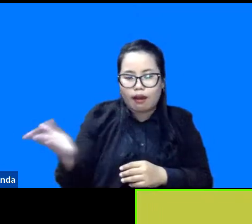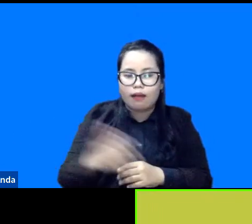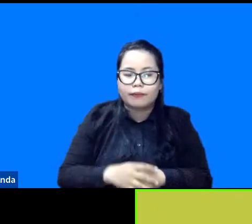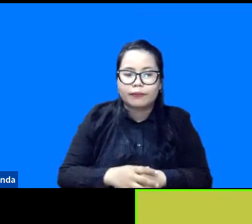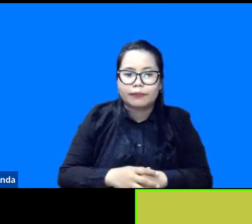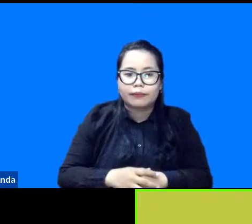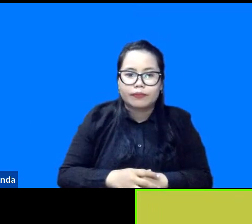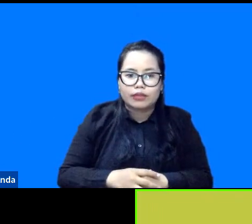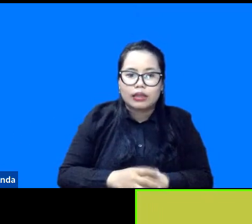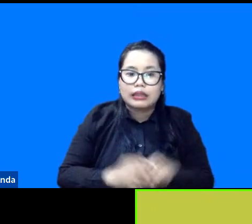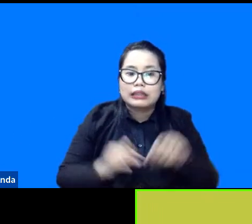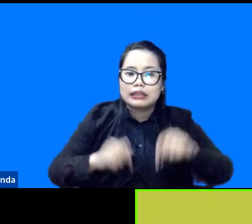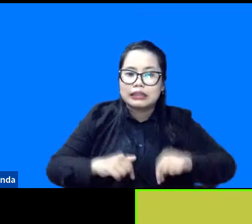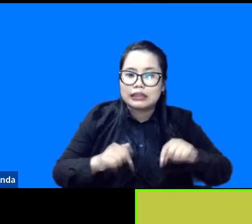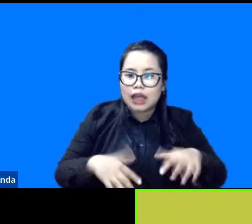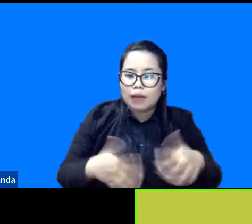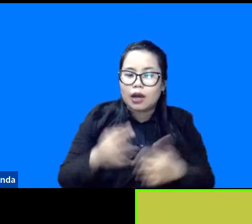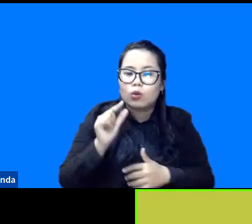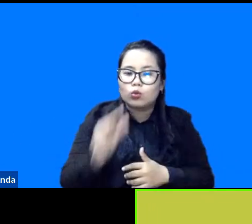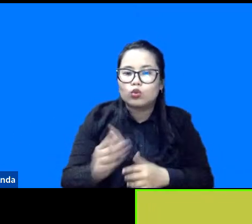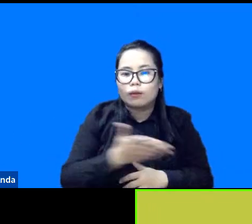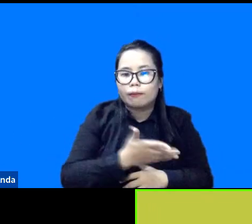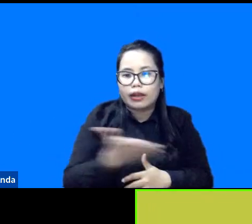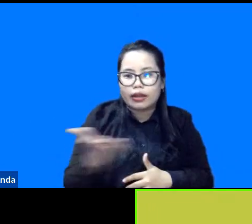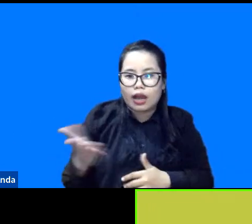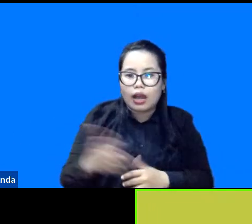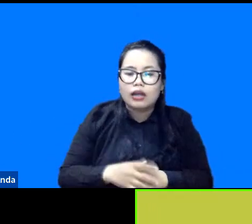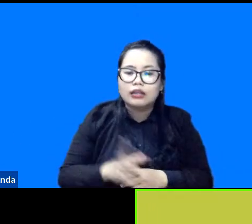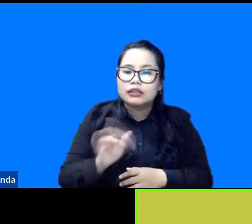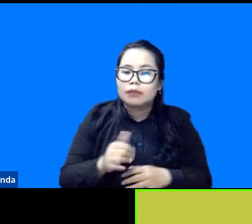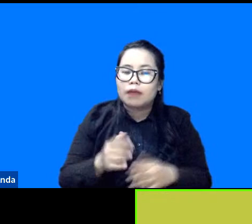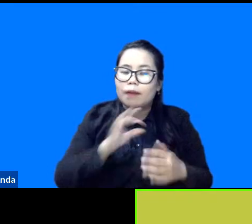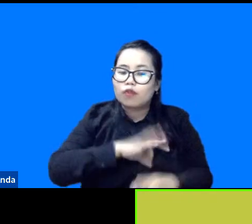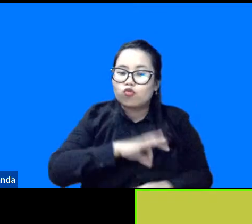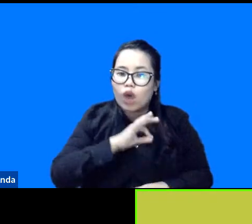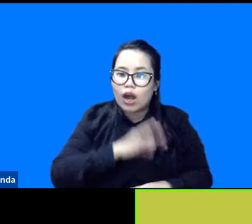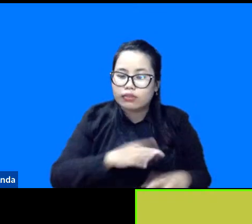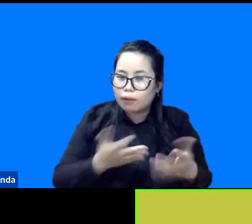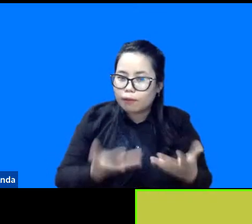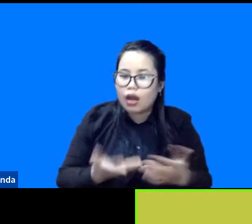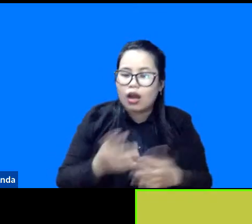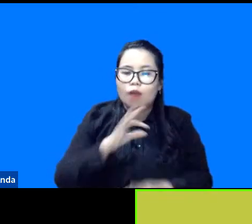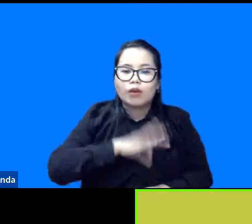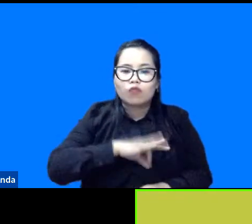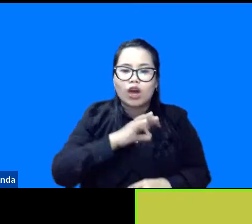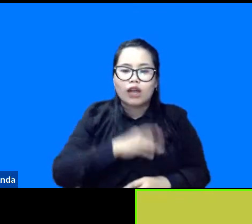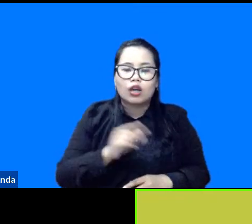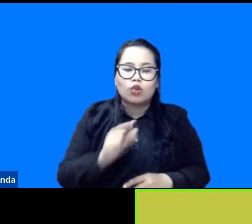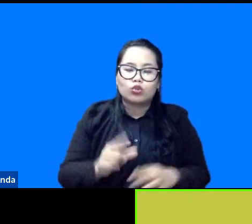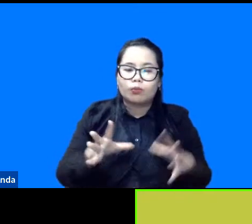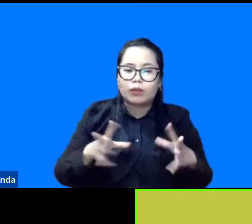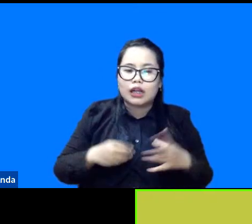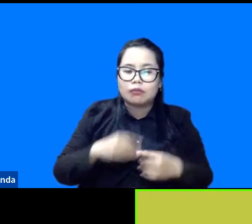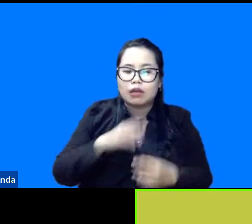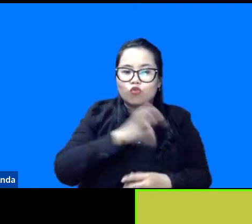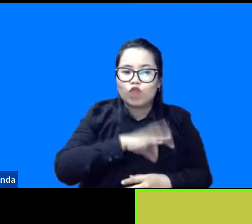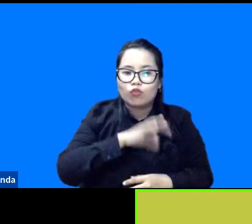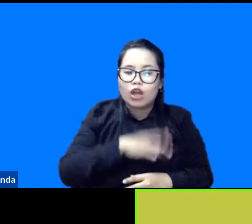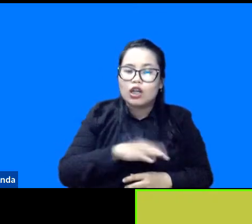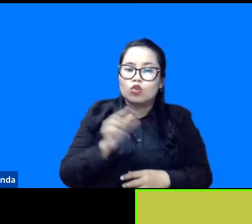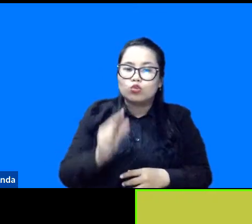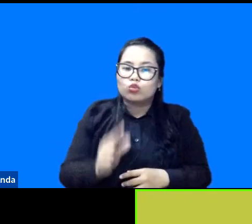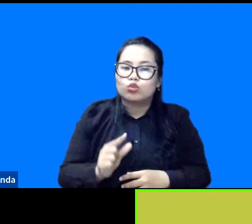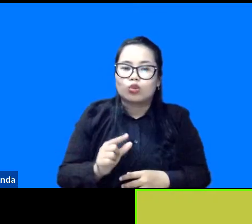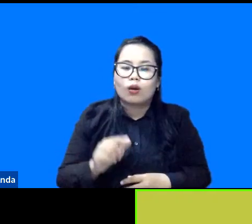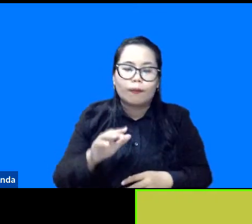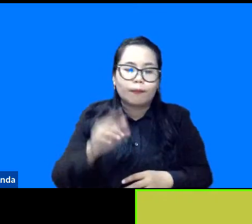them, that the benefits and the co-benefits of energy transition are for the women, the marginalized